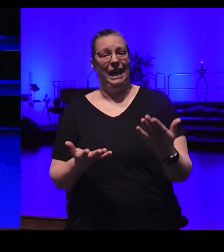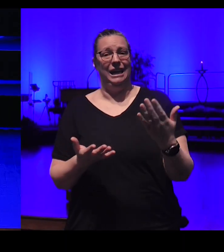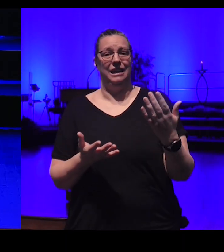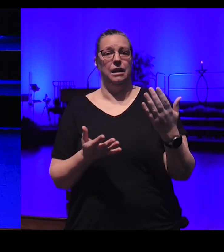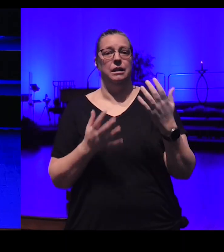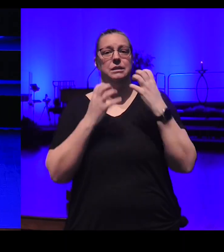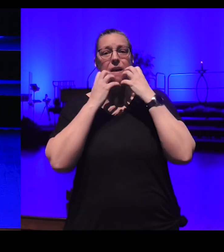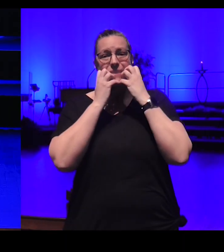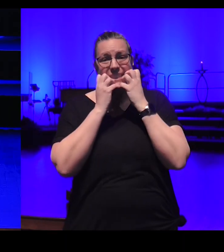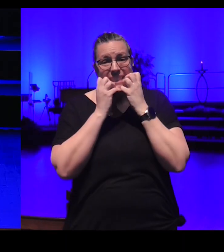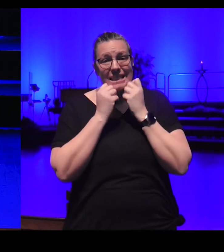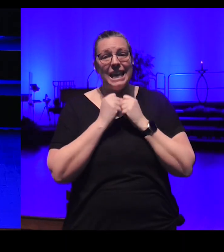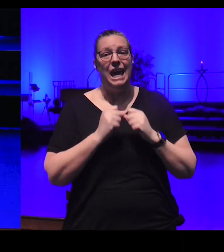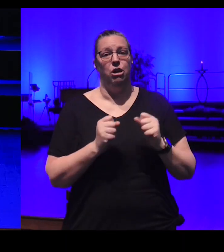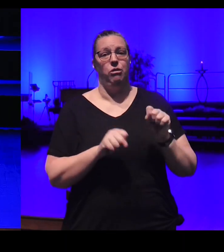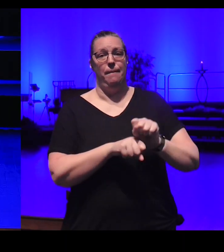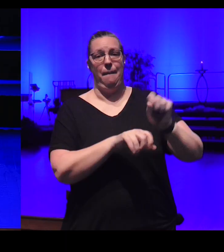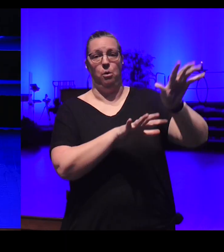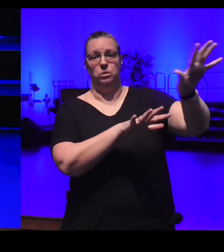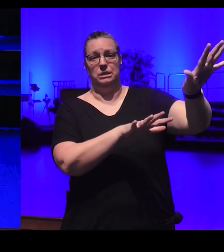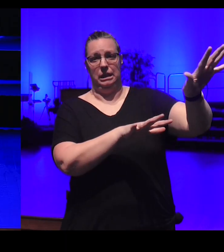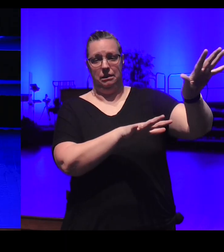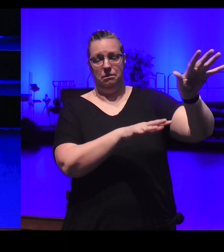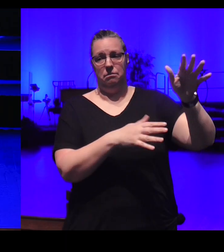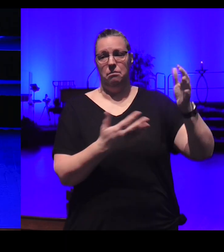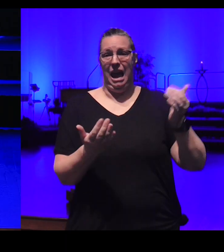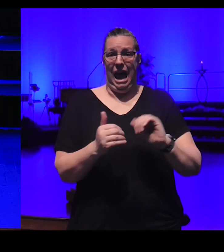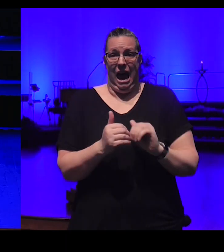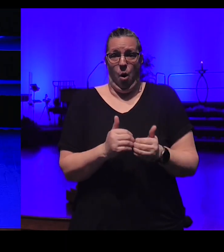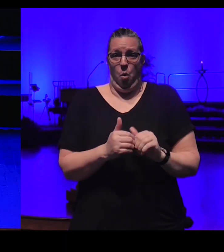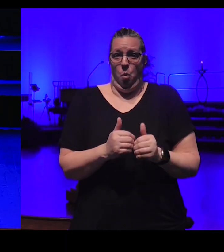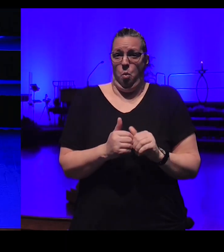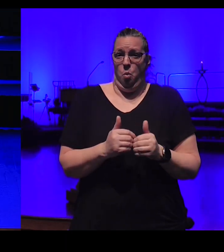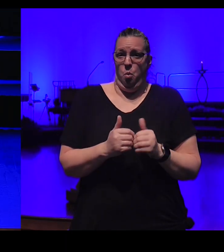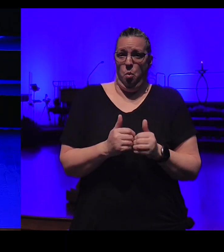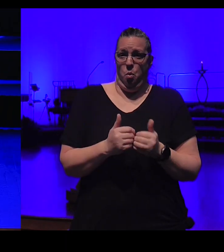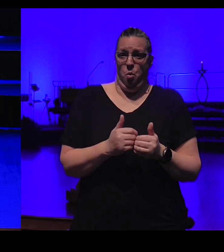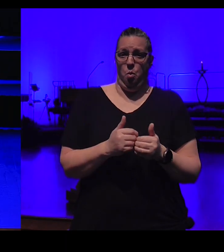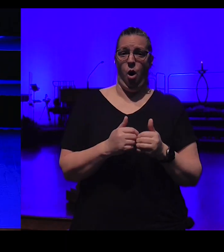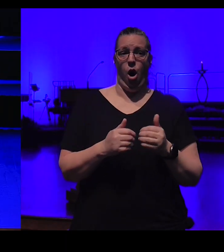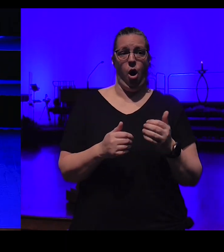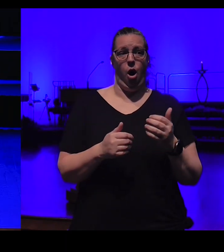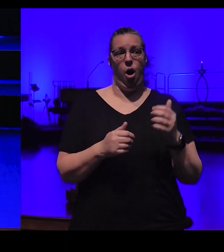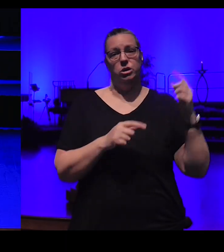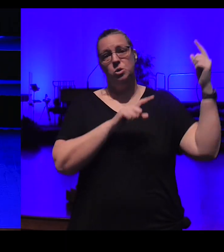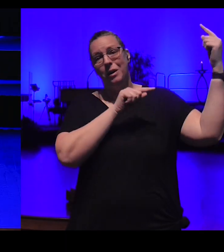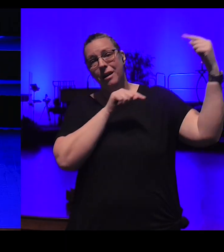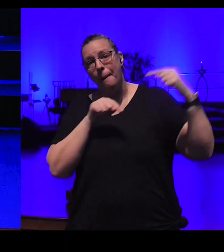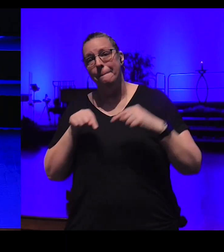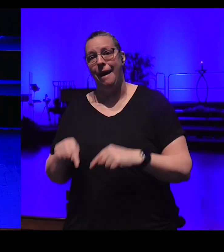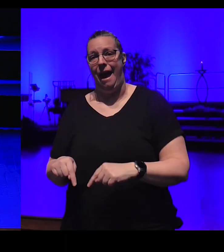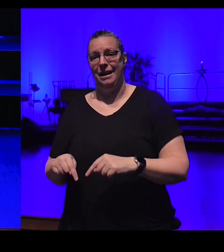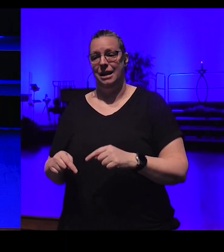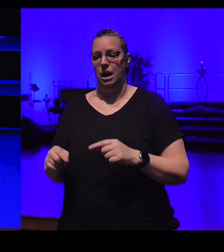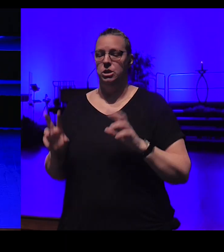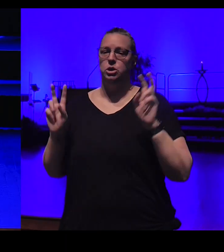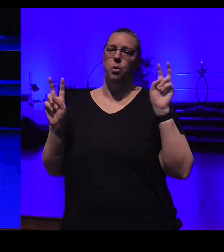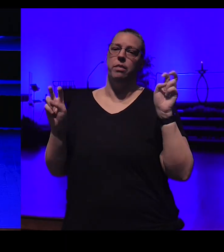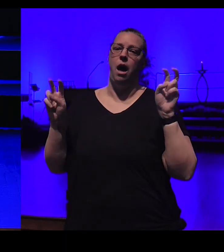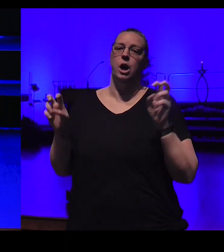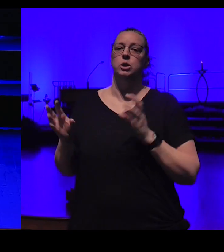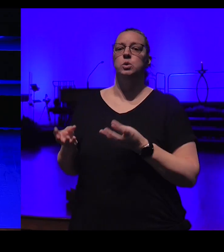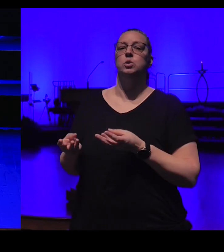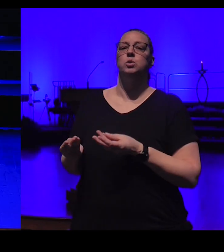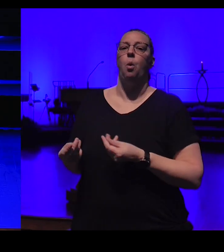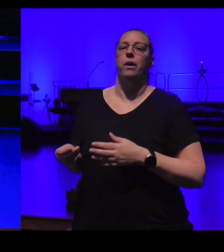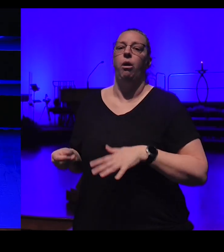sacred mountain in your practice? How are you also called to bring it back to the soil